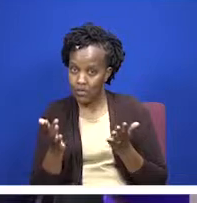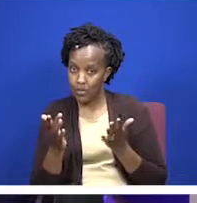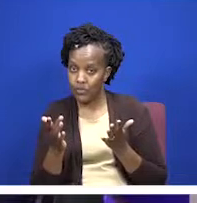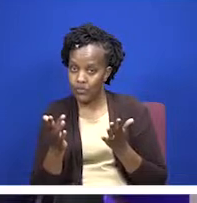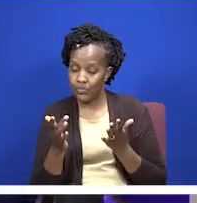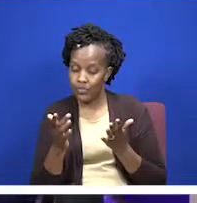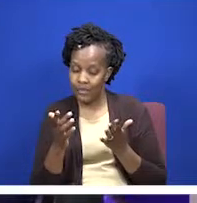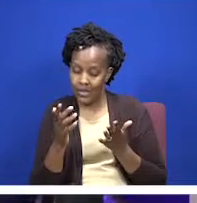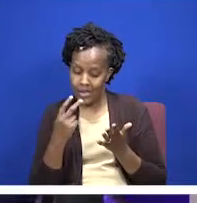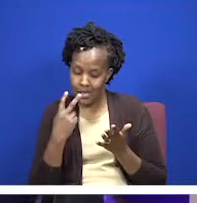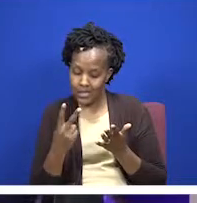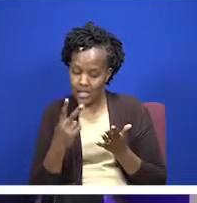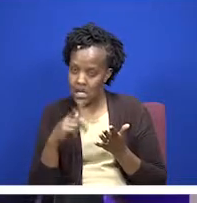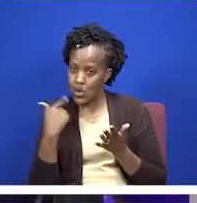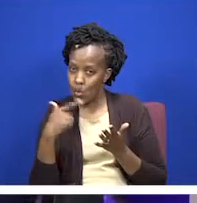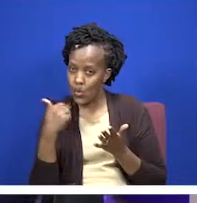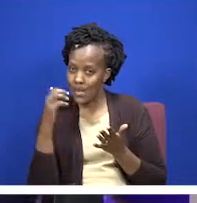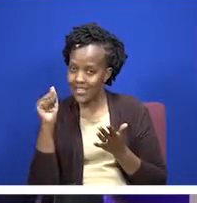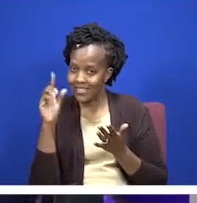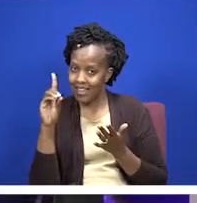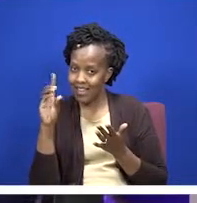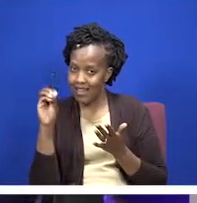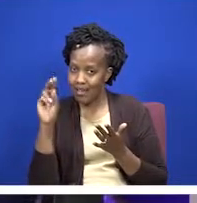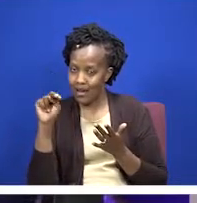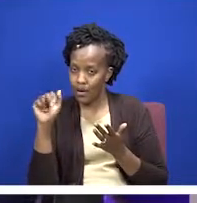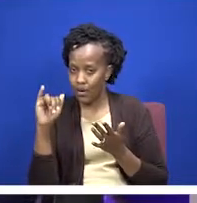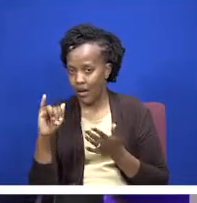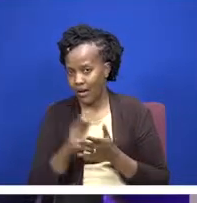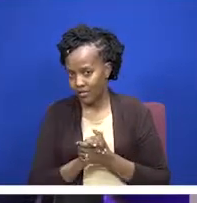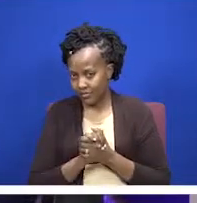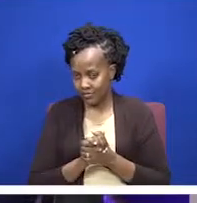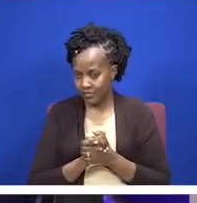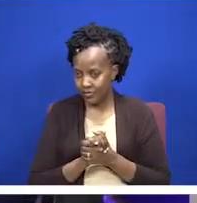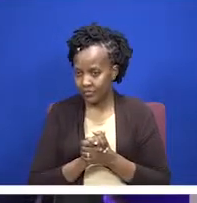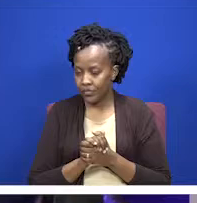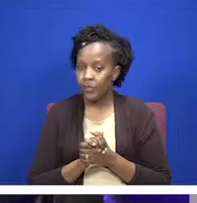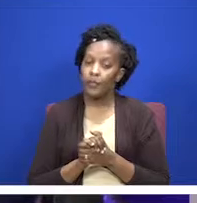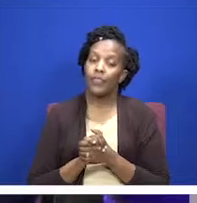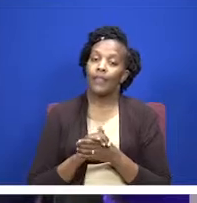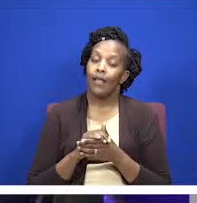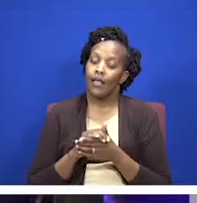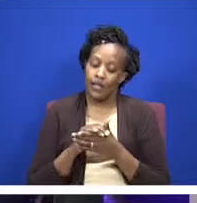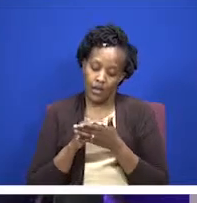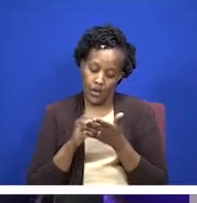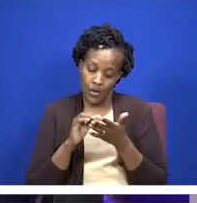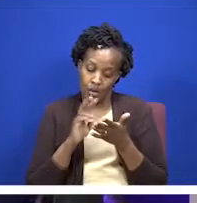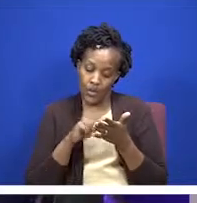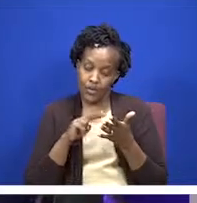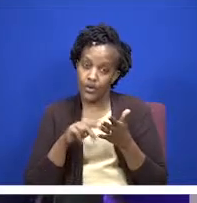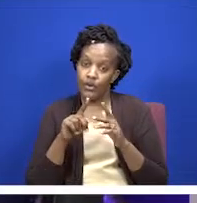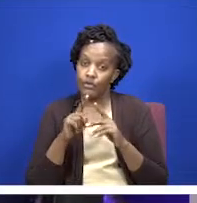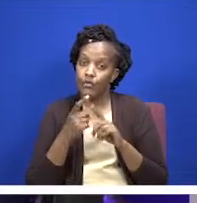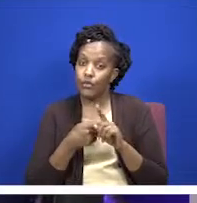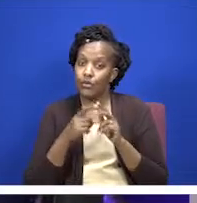who this Adonai is. And to help us, we are going to read the Bible text going to come from the book of Exodus chapter